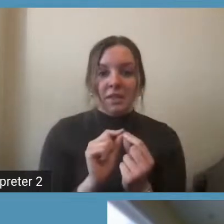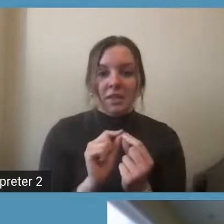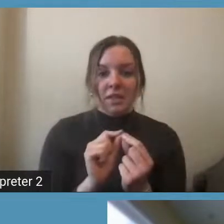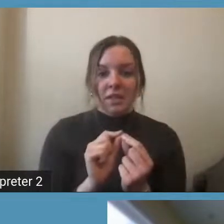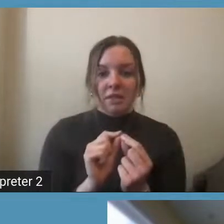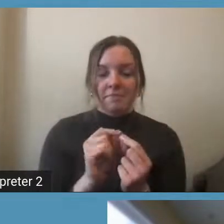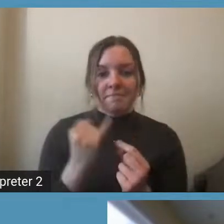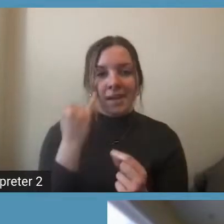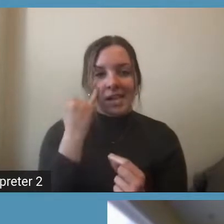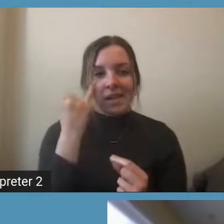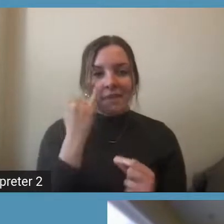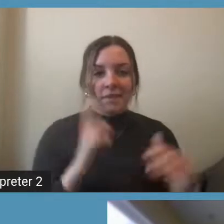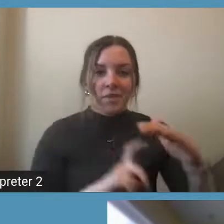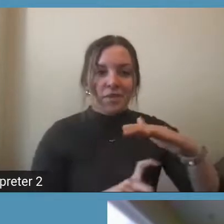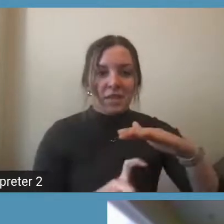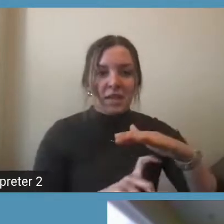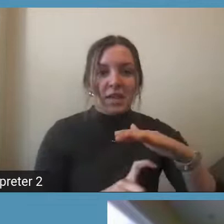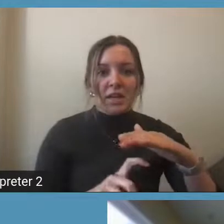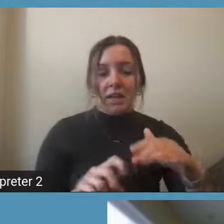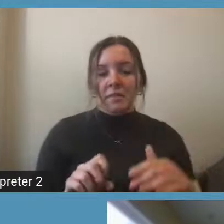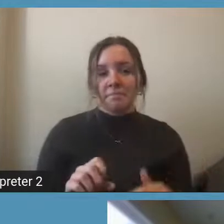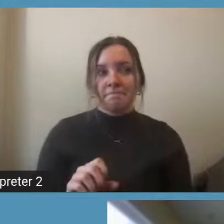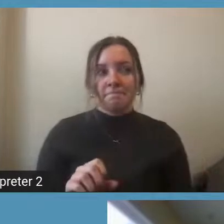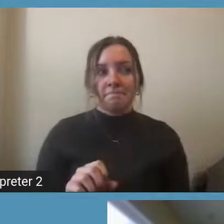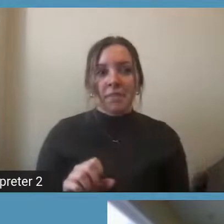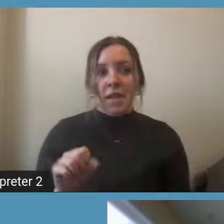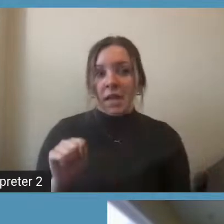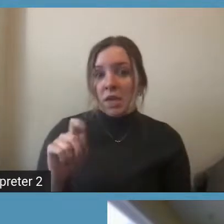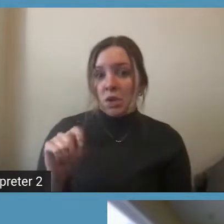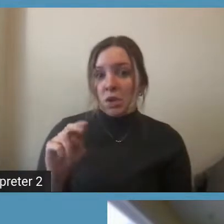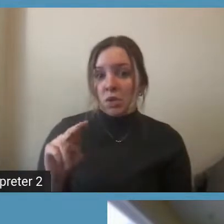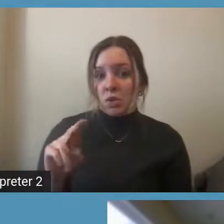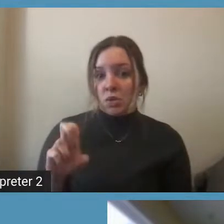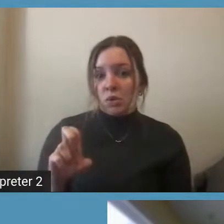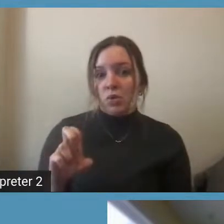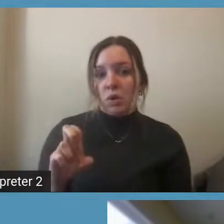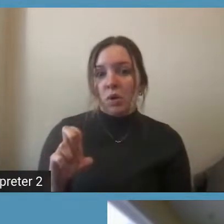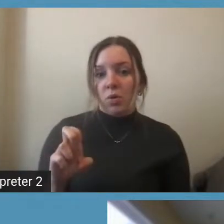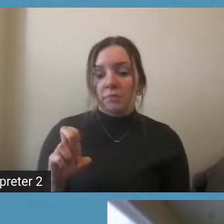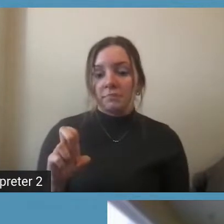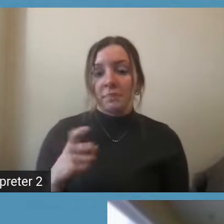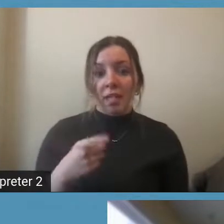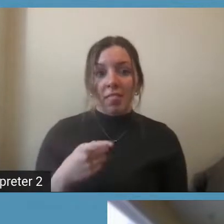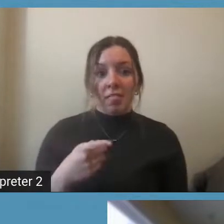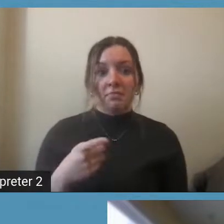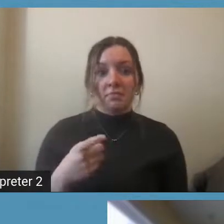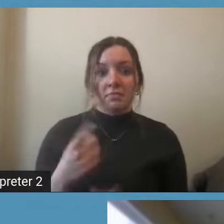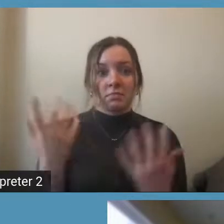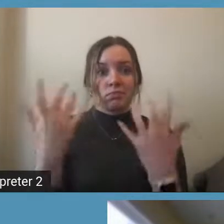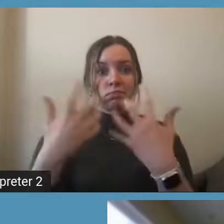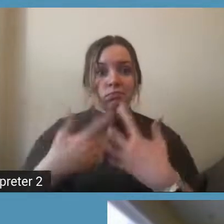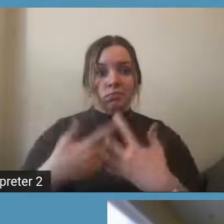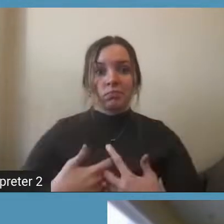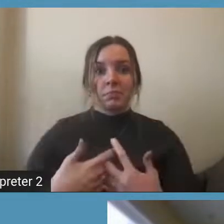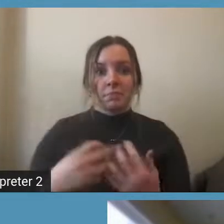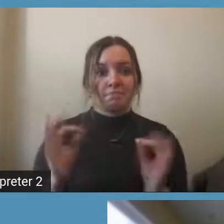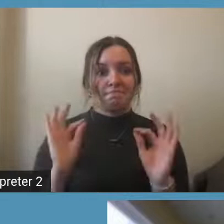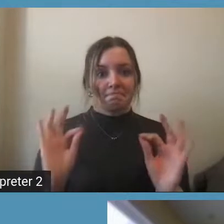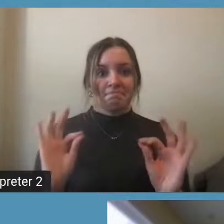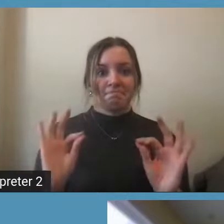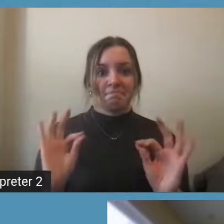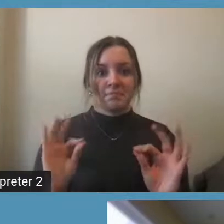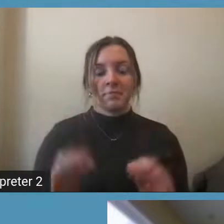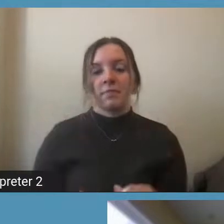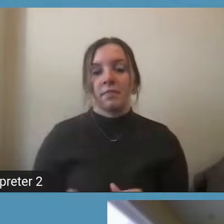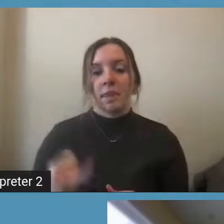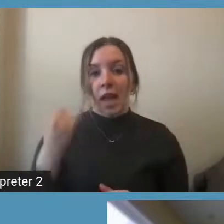anything that's stone and opaque, it's gonna really work well. Anything with a lot of texture is